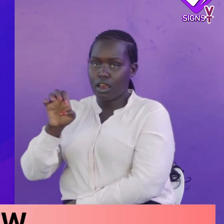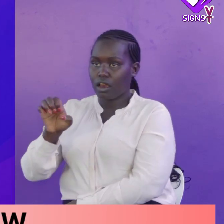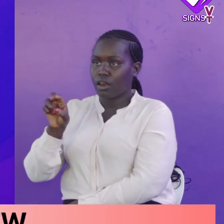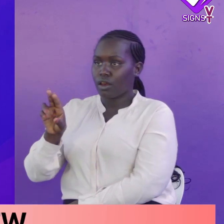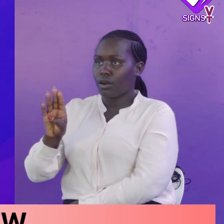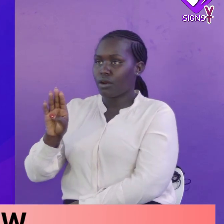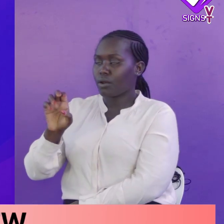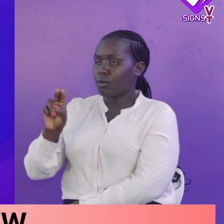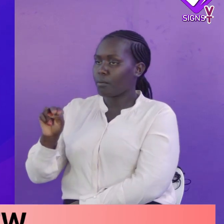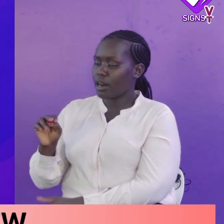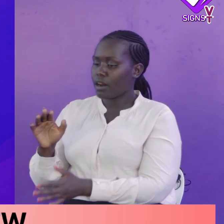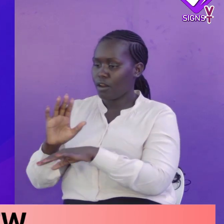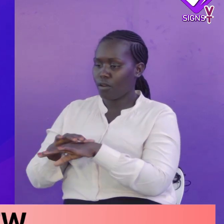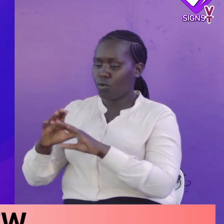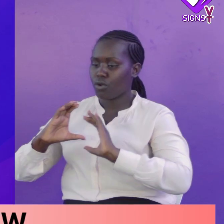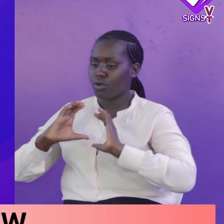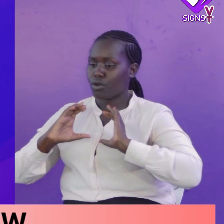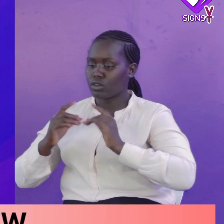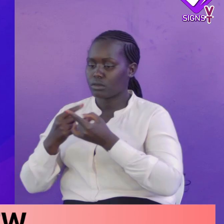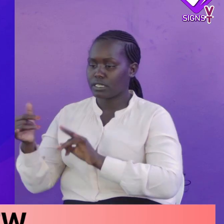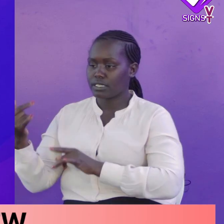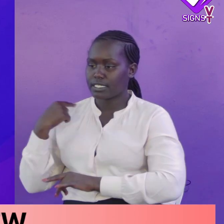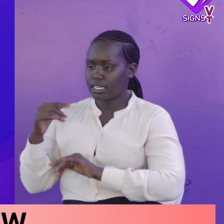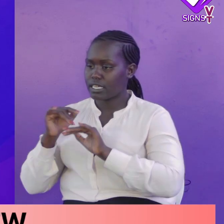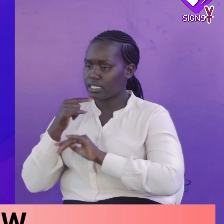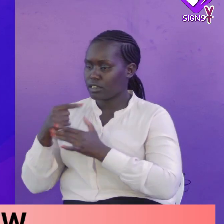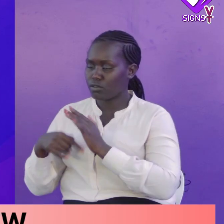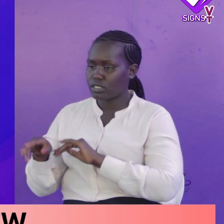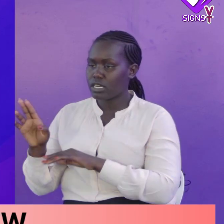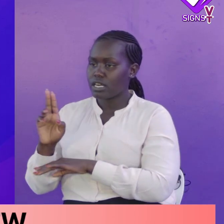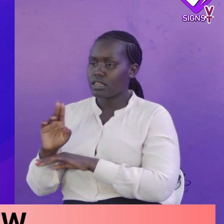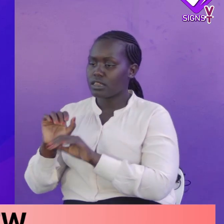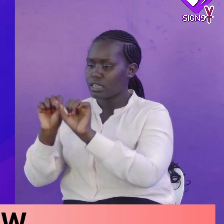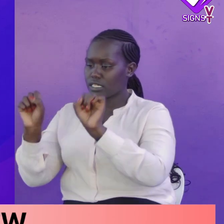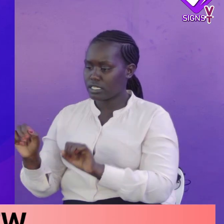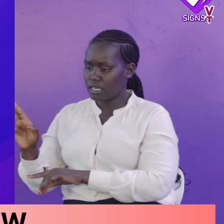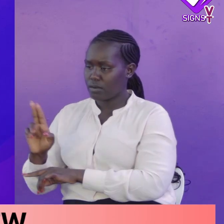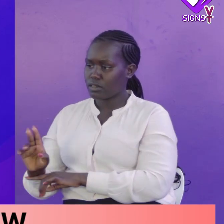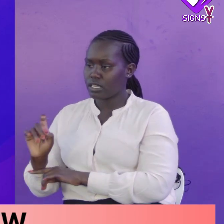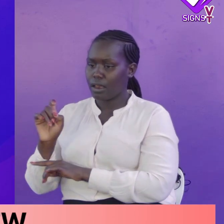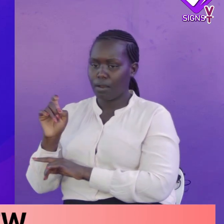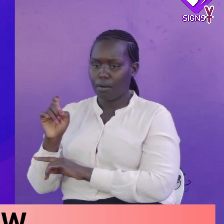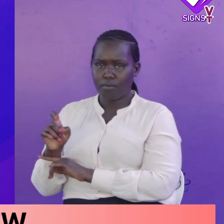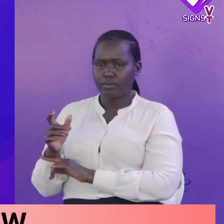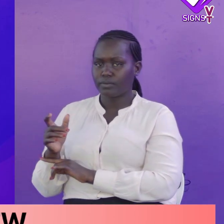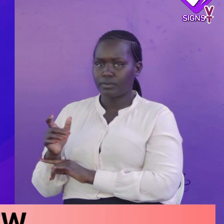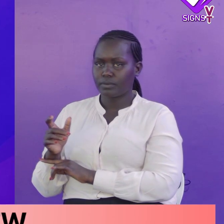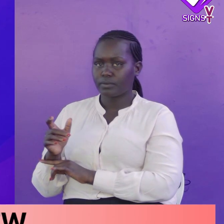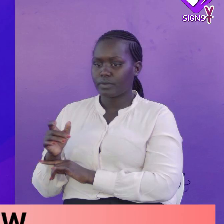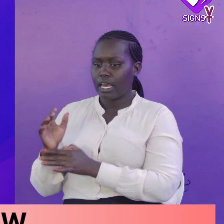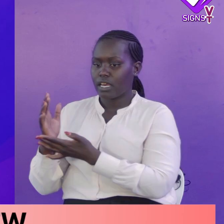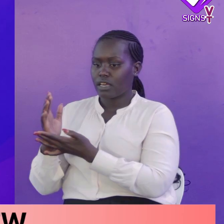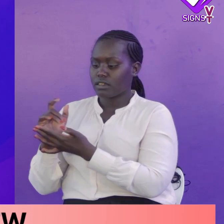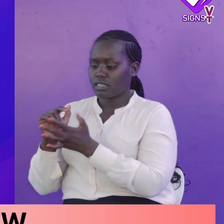coach, but yesterday he insisted that the system he is using, it must click one day. Yeah. So at this